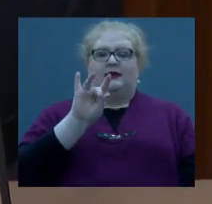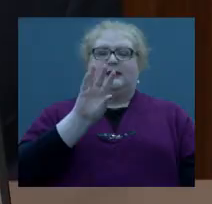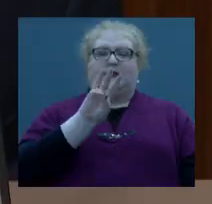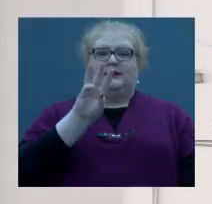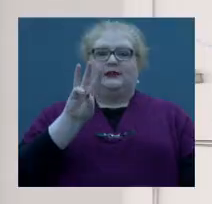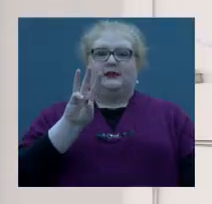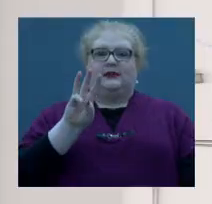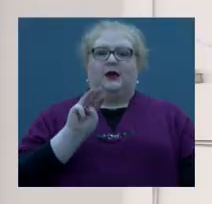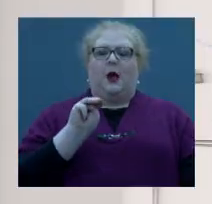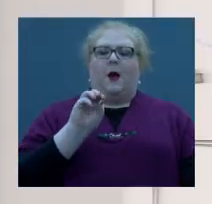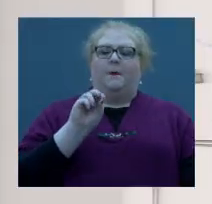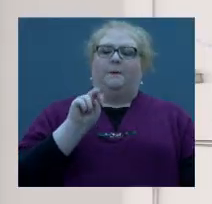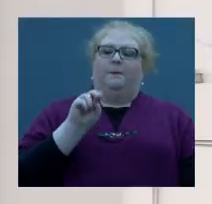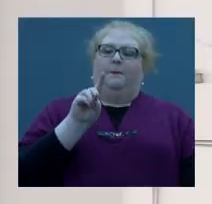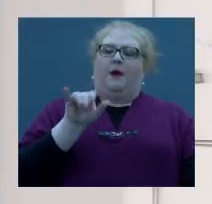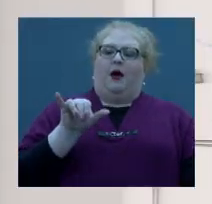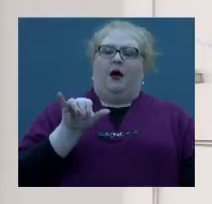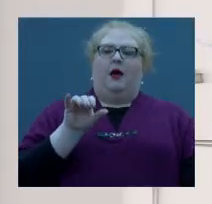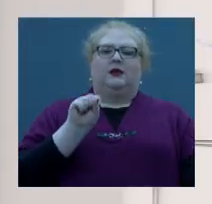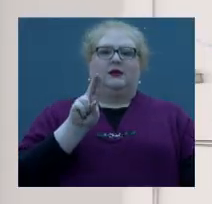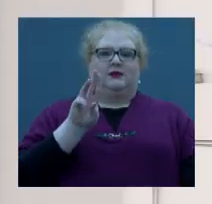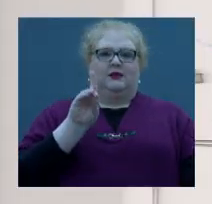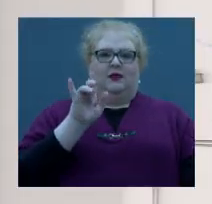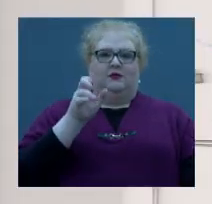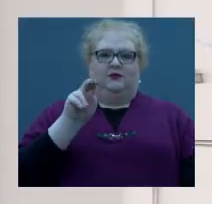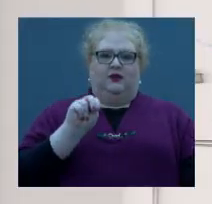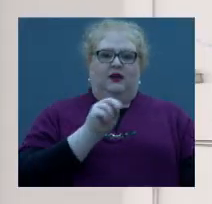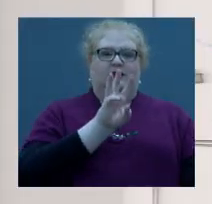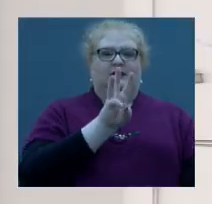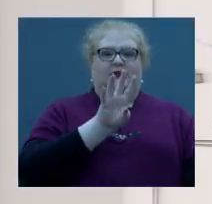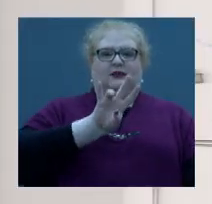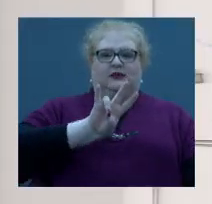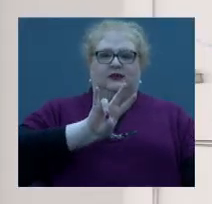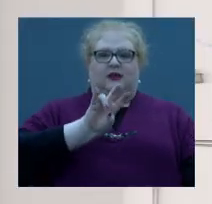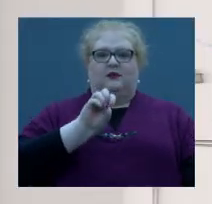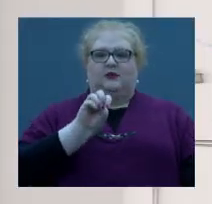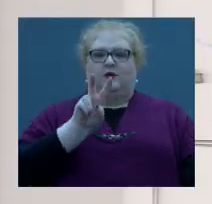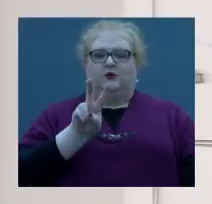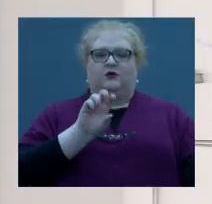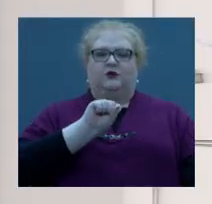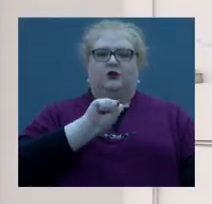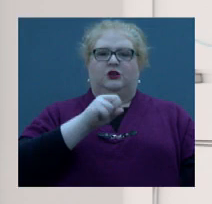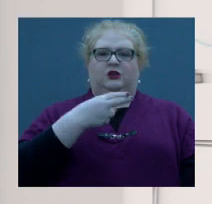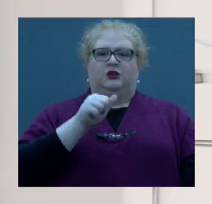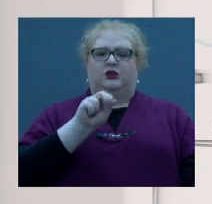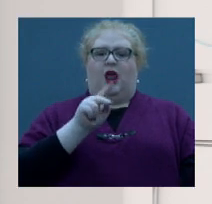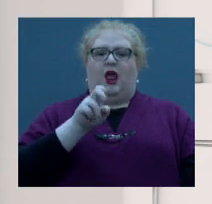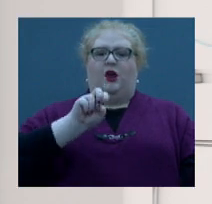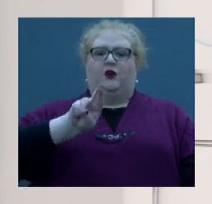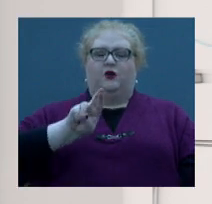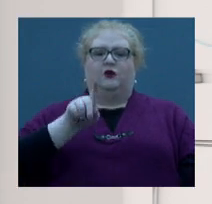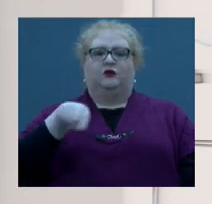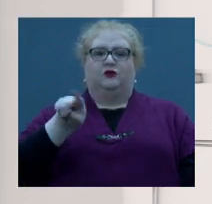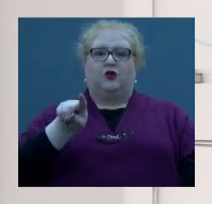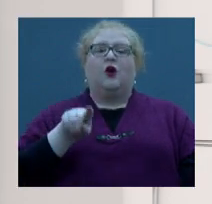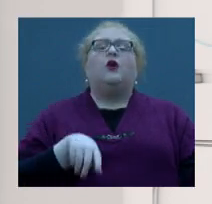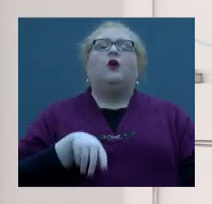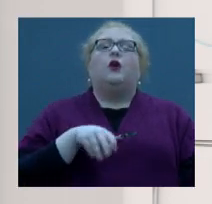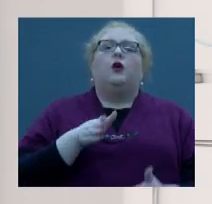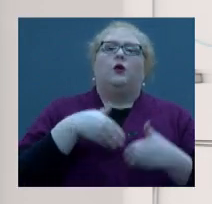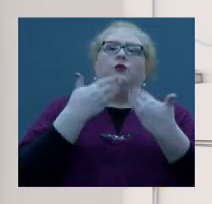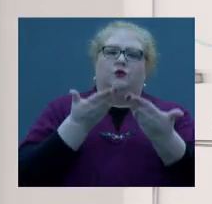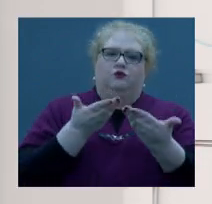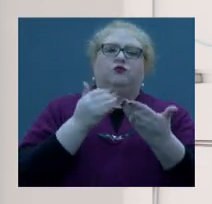S-1866, Mondi Subdivision, located at 6702 Shaner Circle. Staff recommends approval of the proposed plat